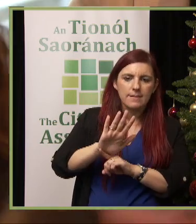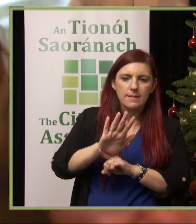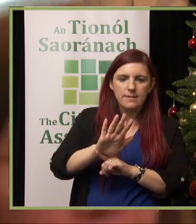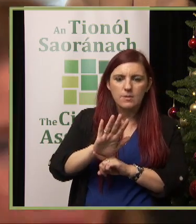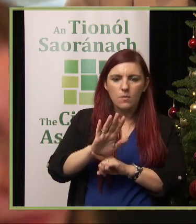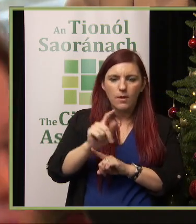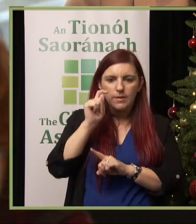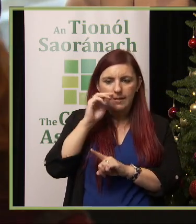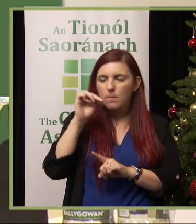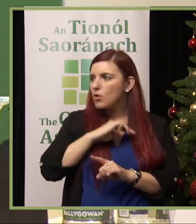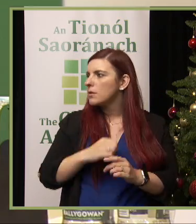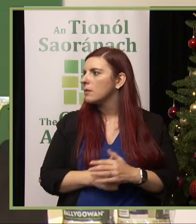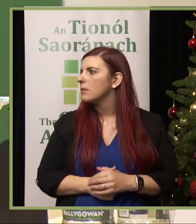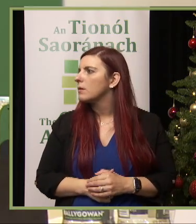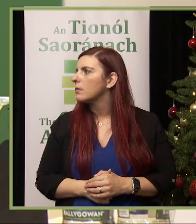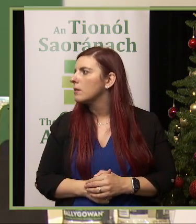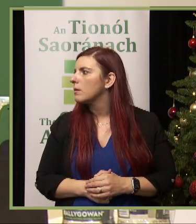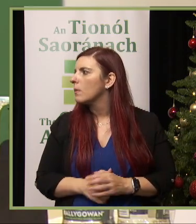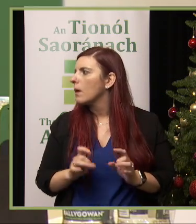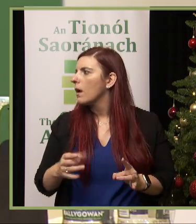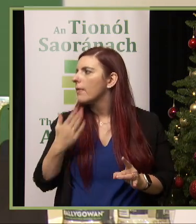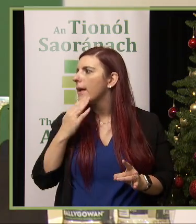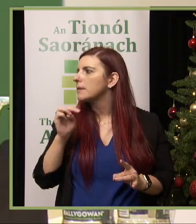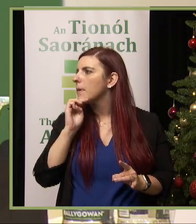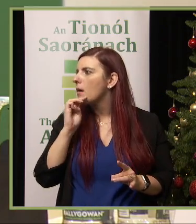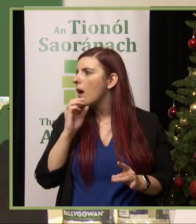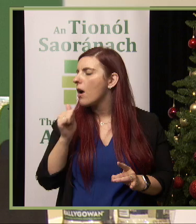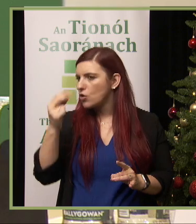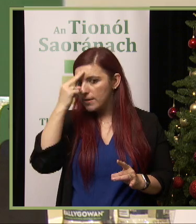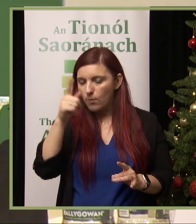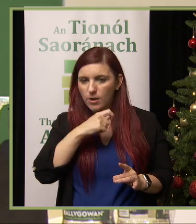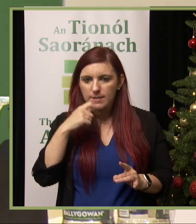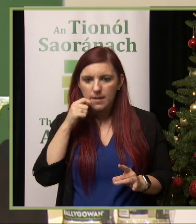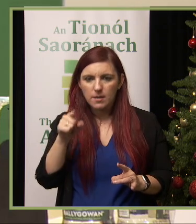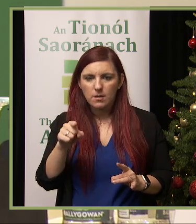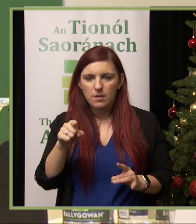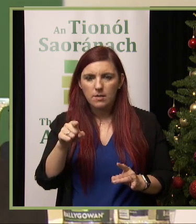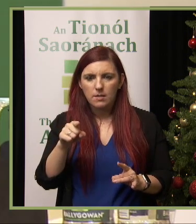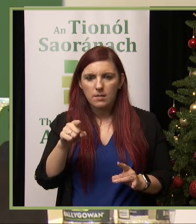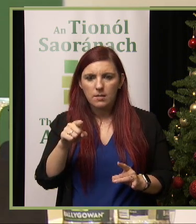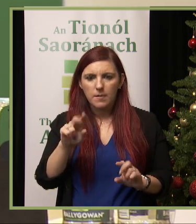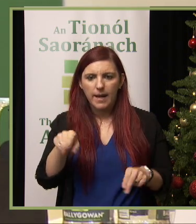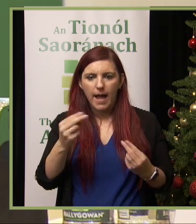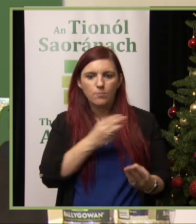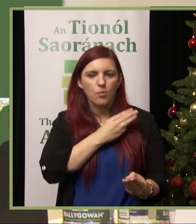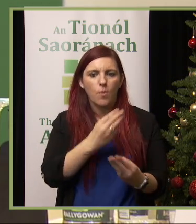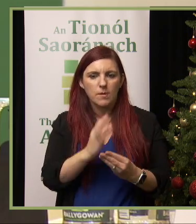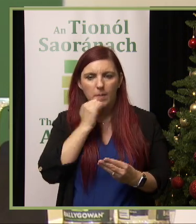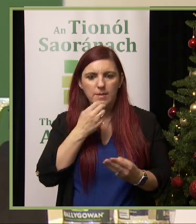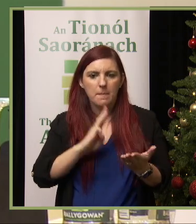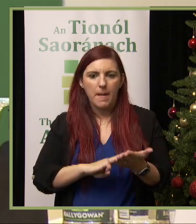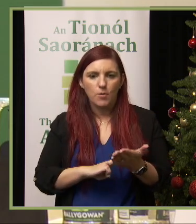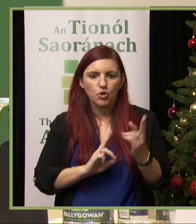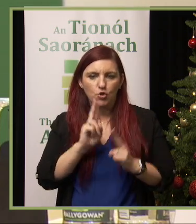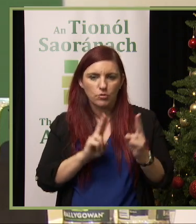That's the comment I'm making. Okay, thank you, Micheál, and I appreciate that. However, I cannot put it forward because it has to come from the members, but